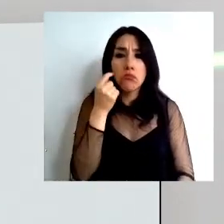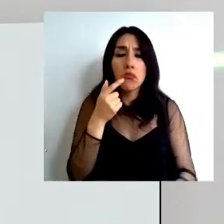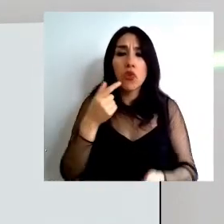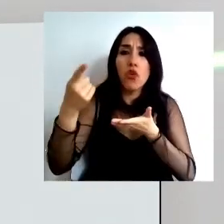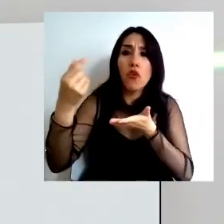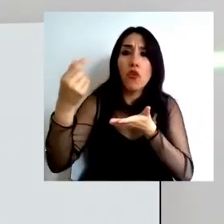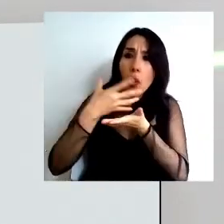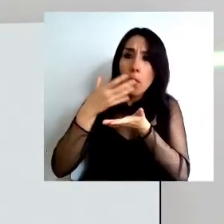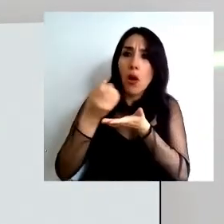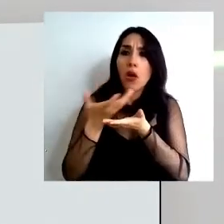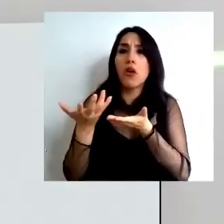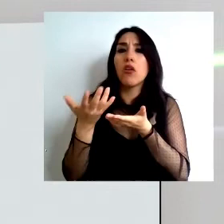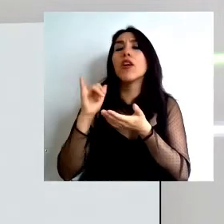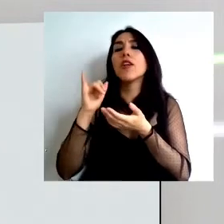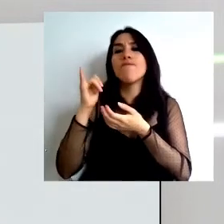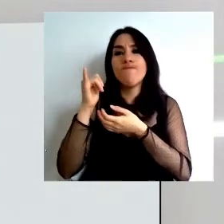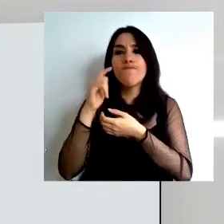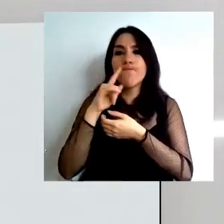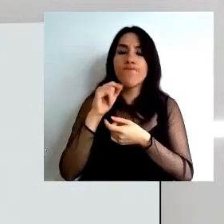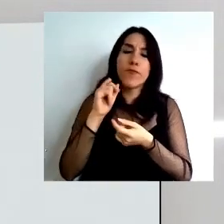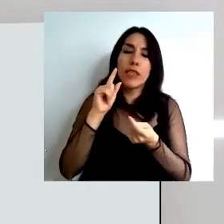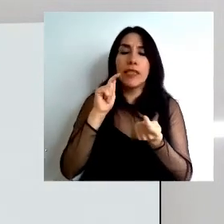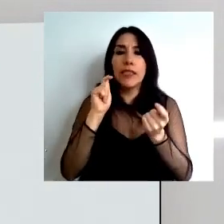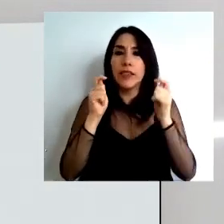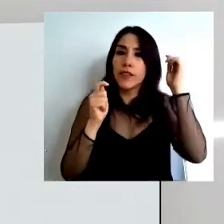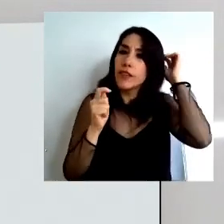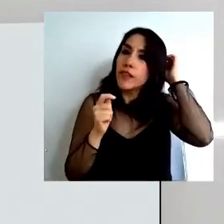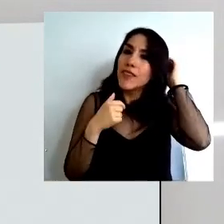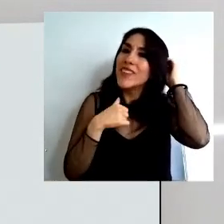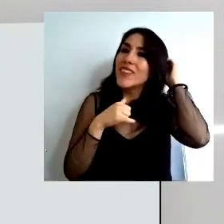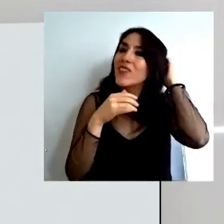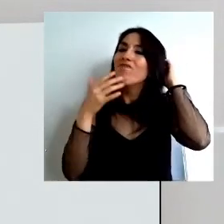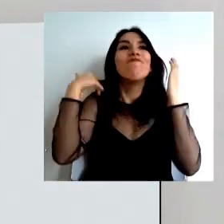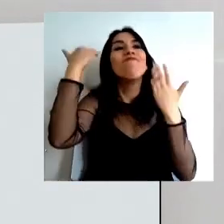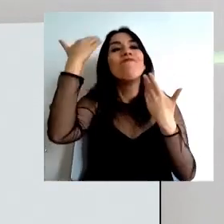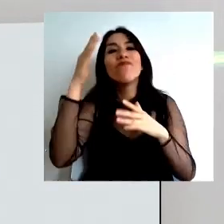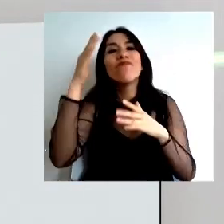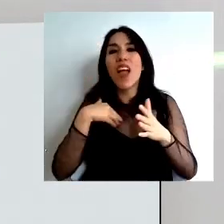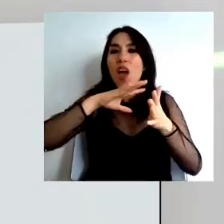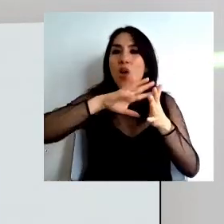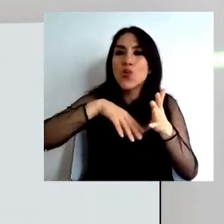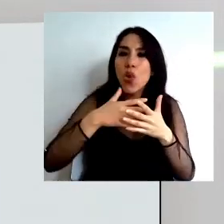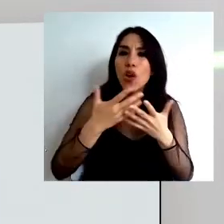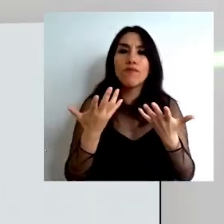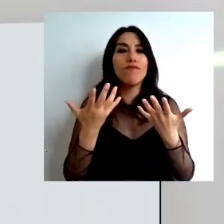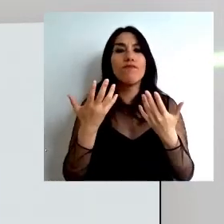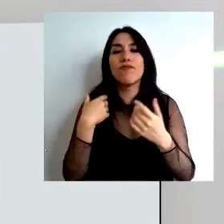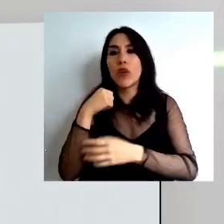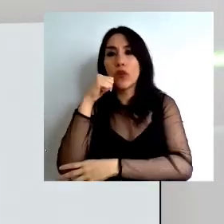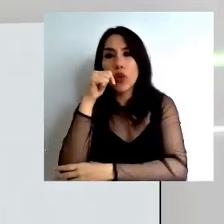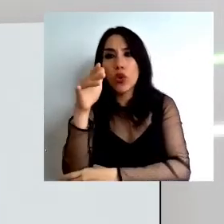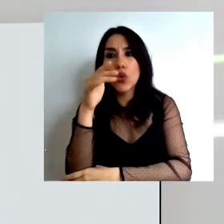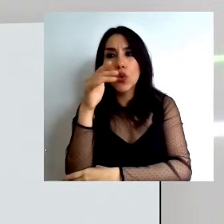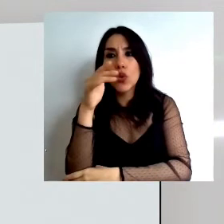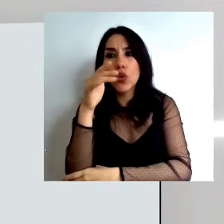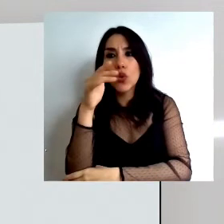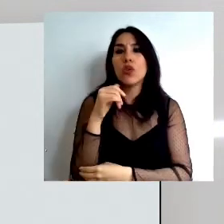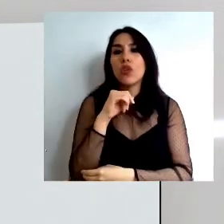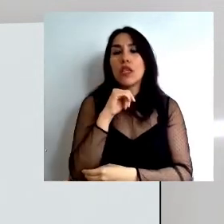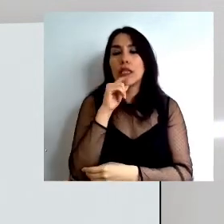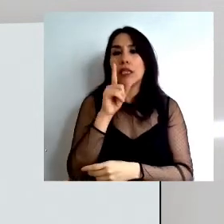hard to manage because you have really to fit to everybody's need. And this is the reason why we now started